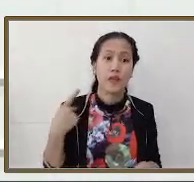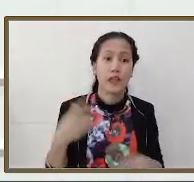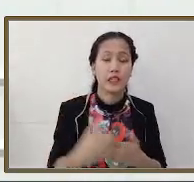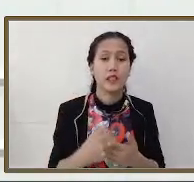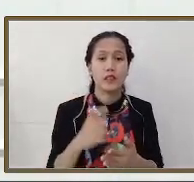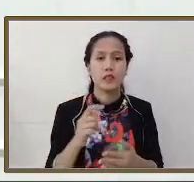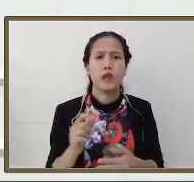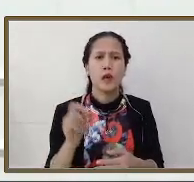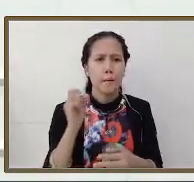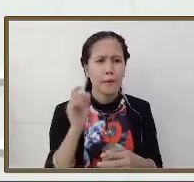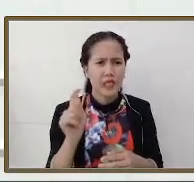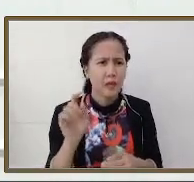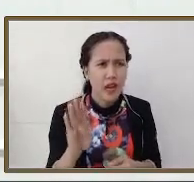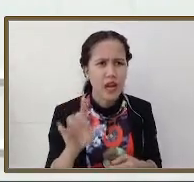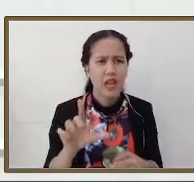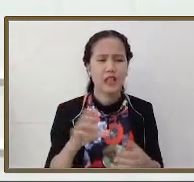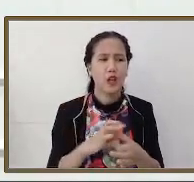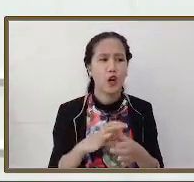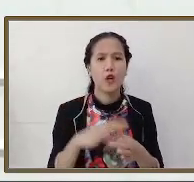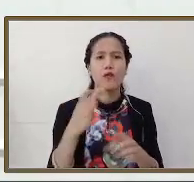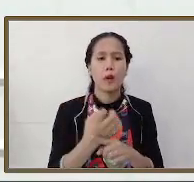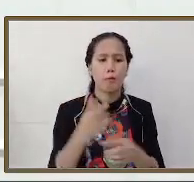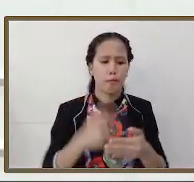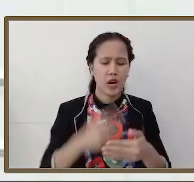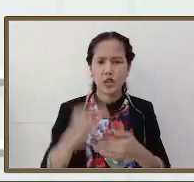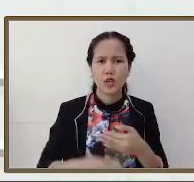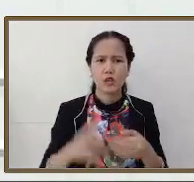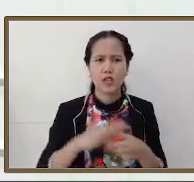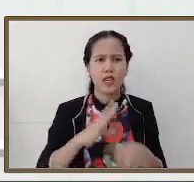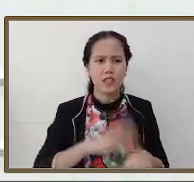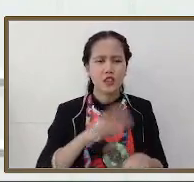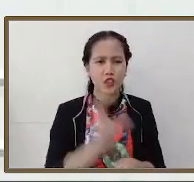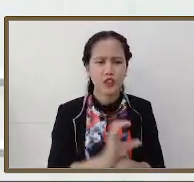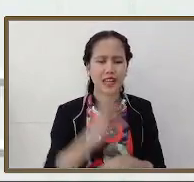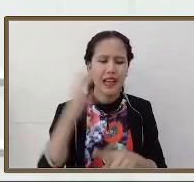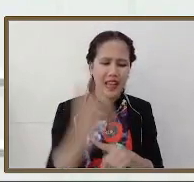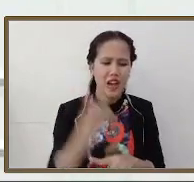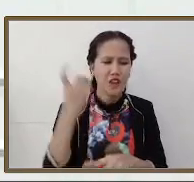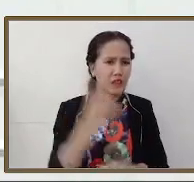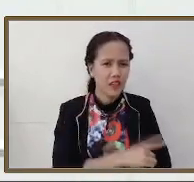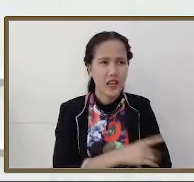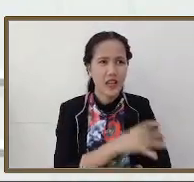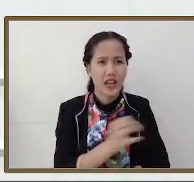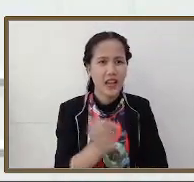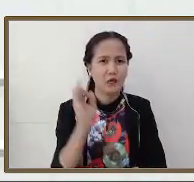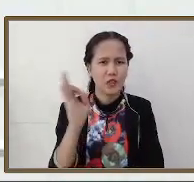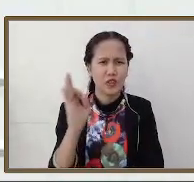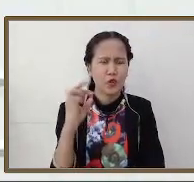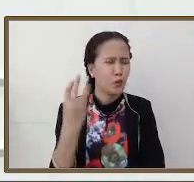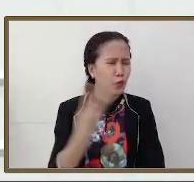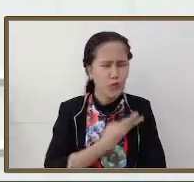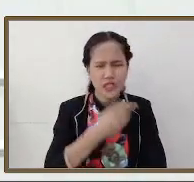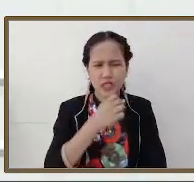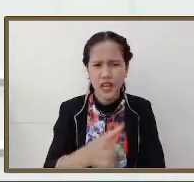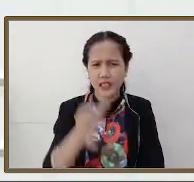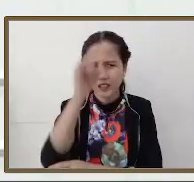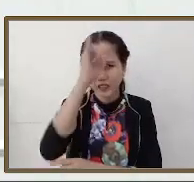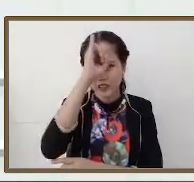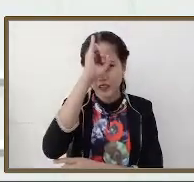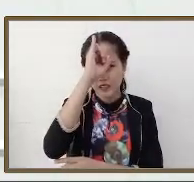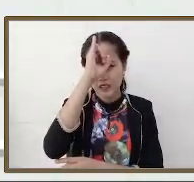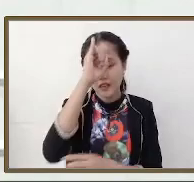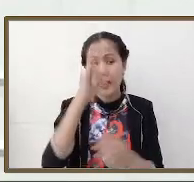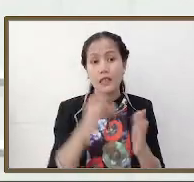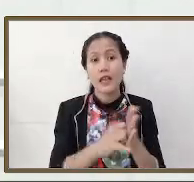preaching in the morning and about the family series of lesson of family, we are not ignorant. That's why it's